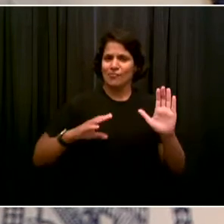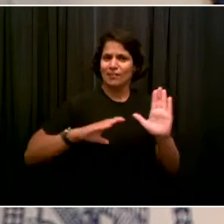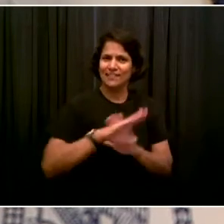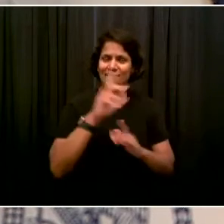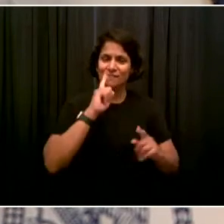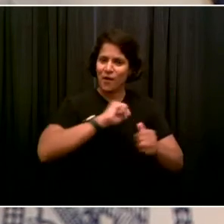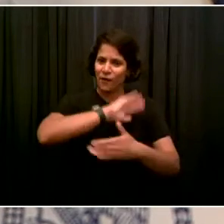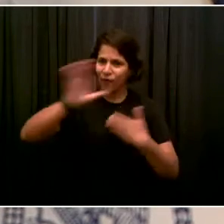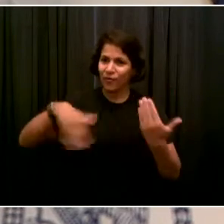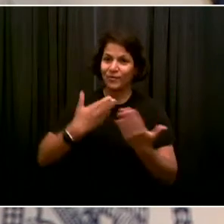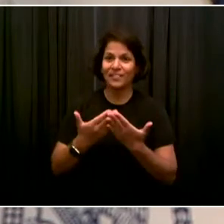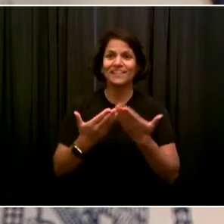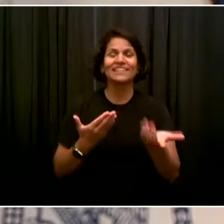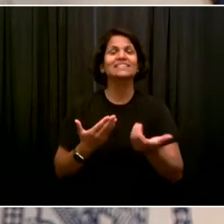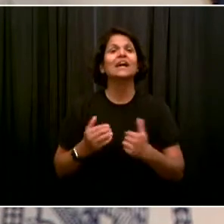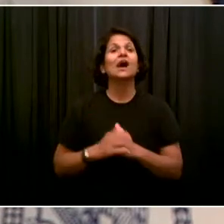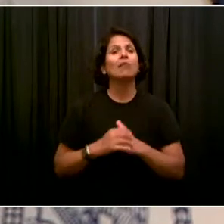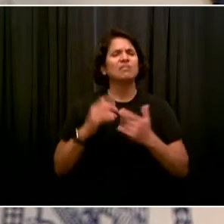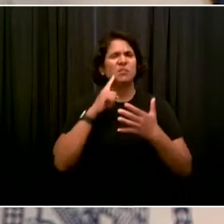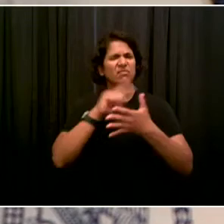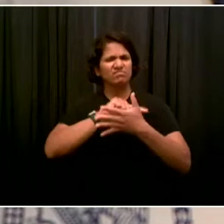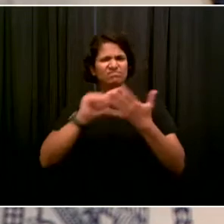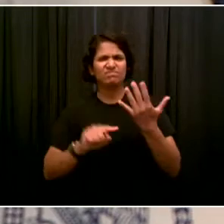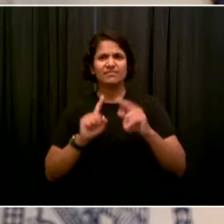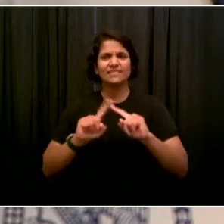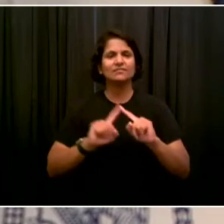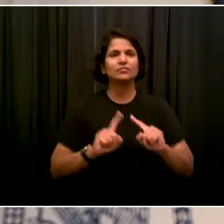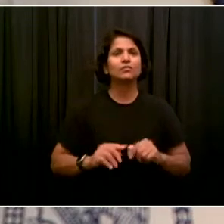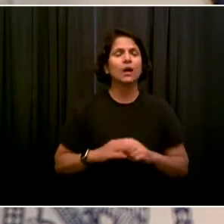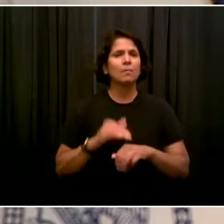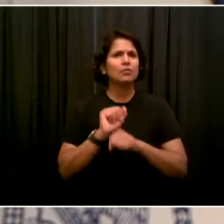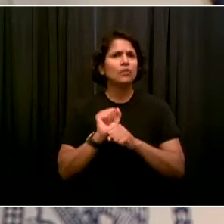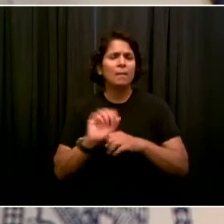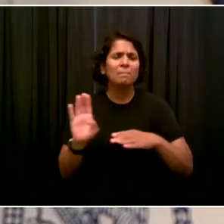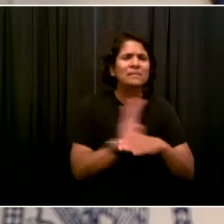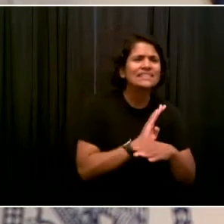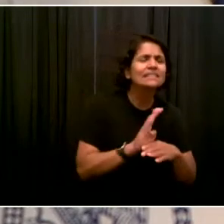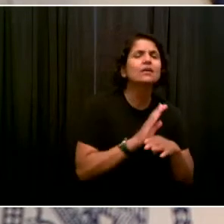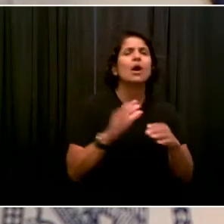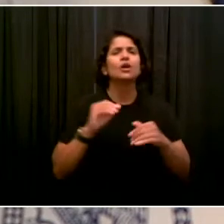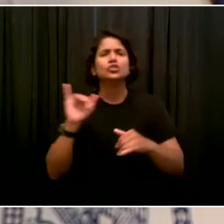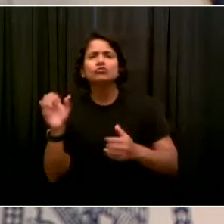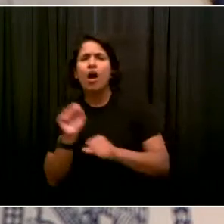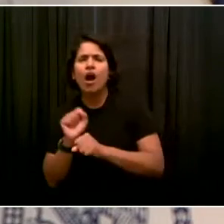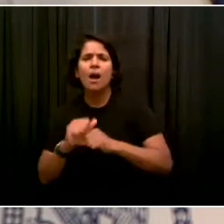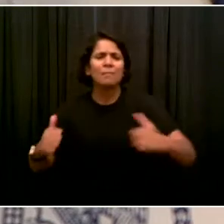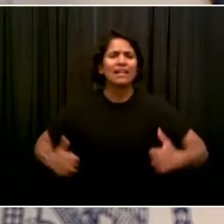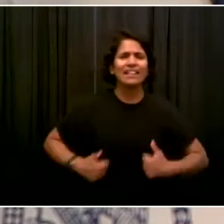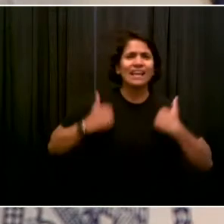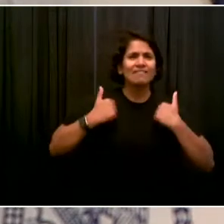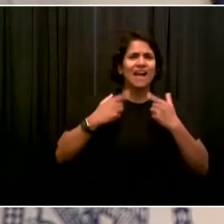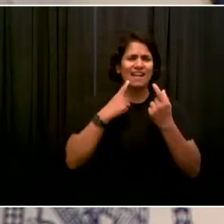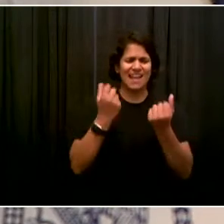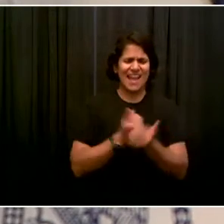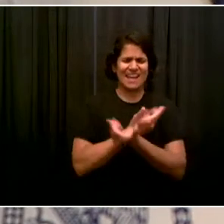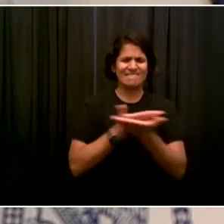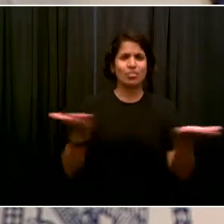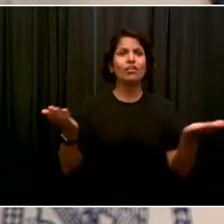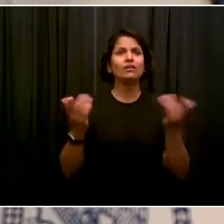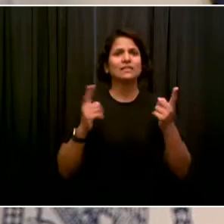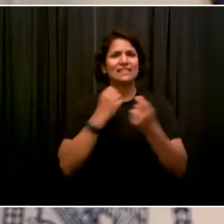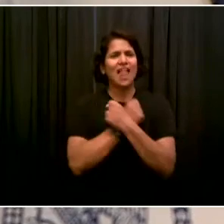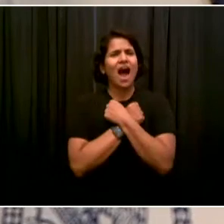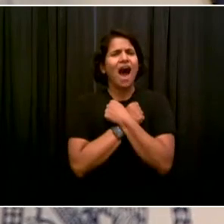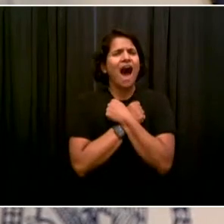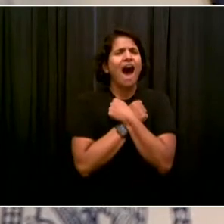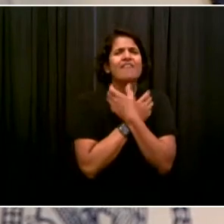our livelihoods coming back, businesses, jobs, the life of our city, everything we love, the joy, the energy, everything